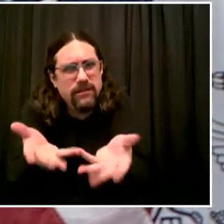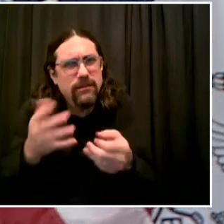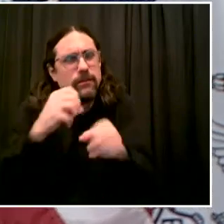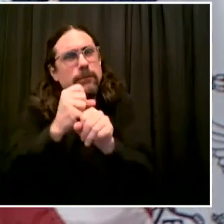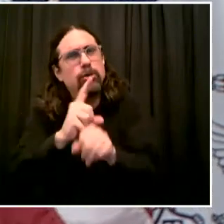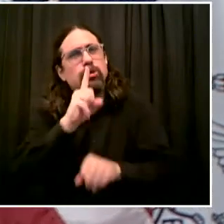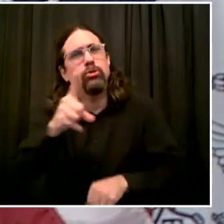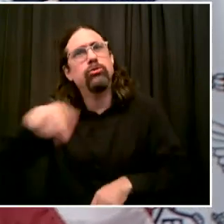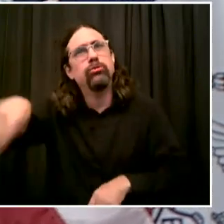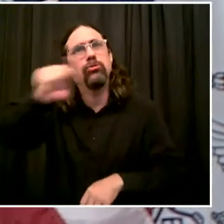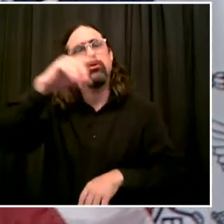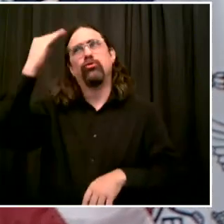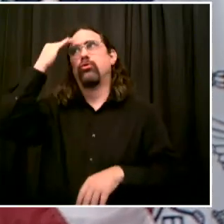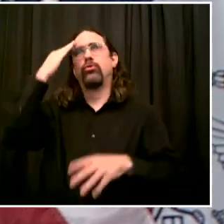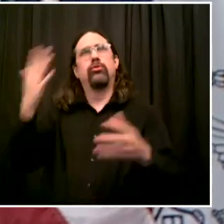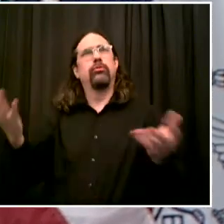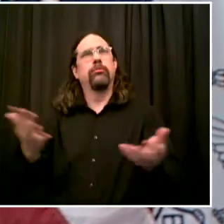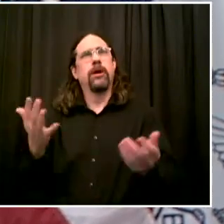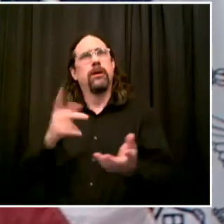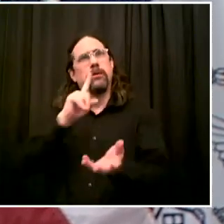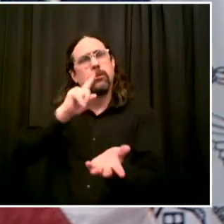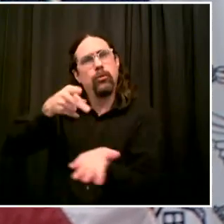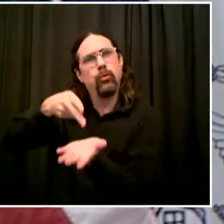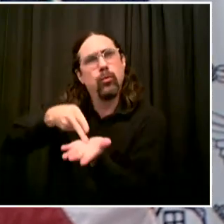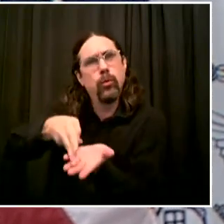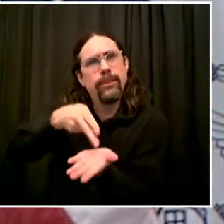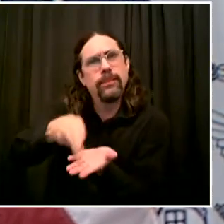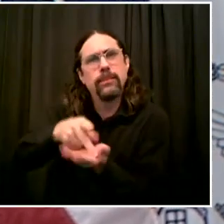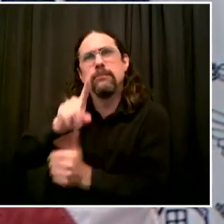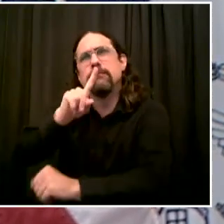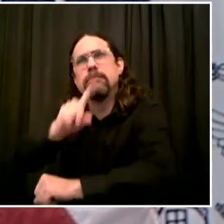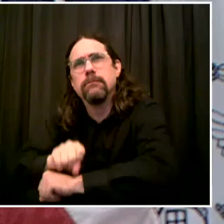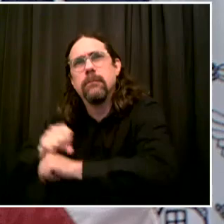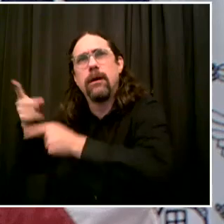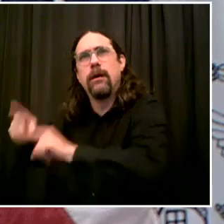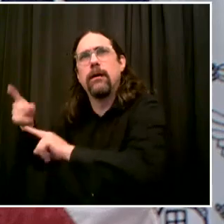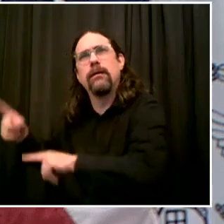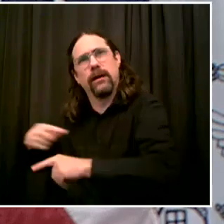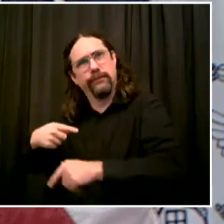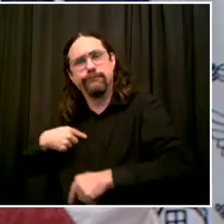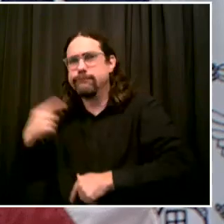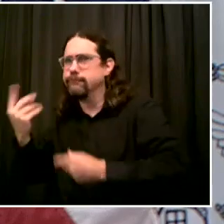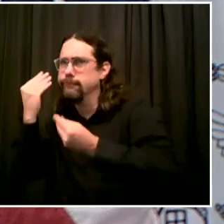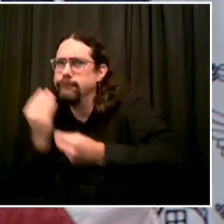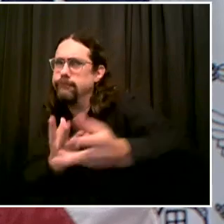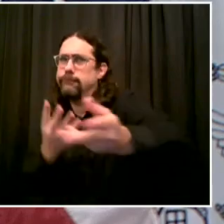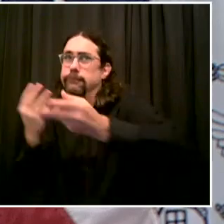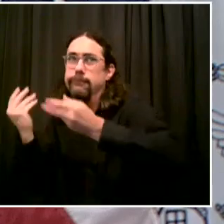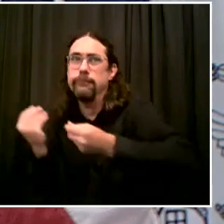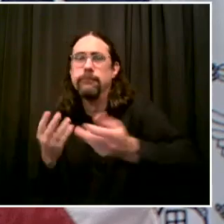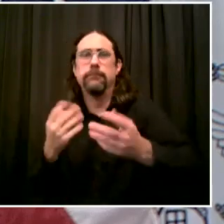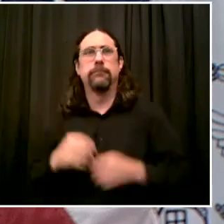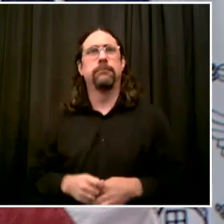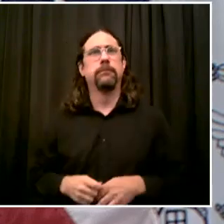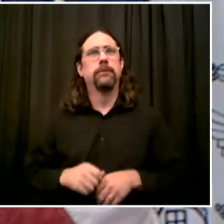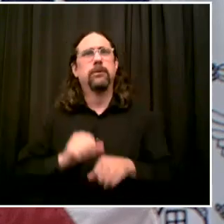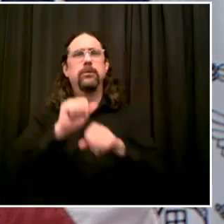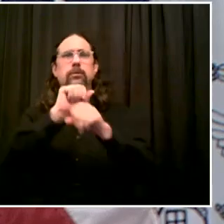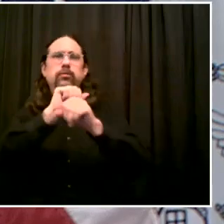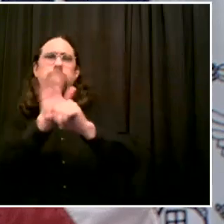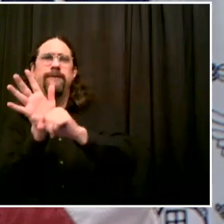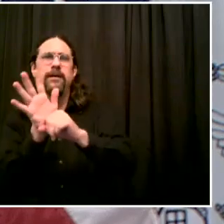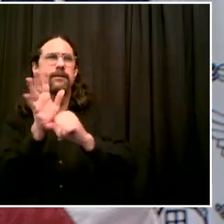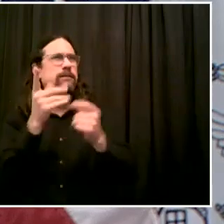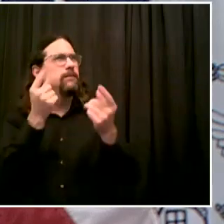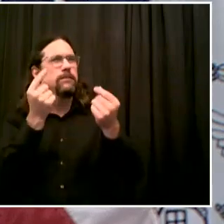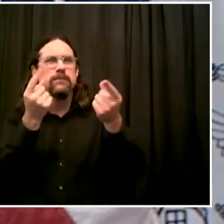best information and understanding of where we're going as we address this crisis. Now, there are some things we